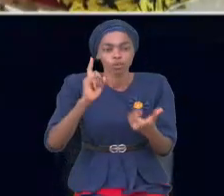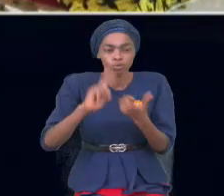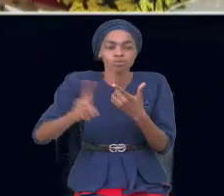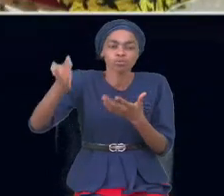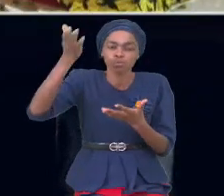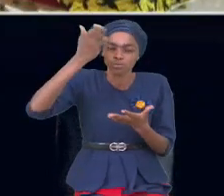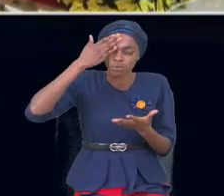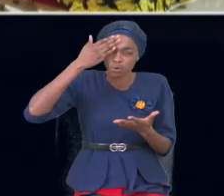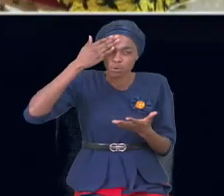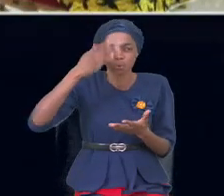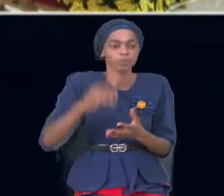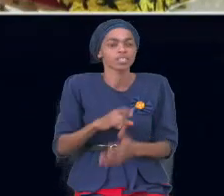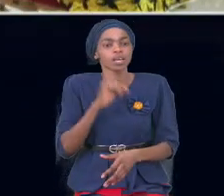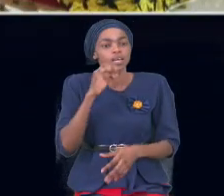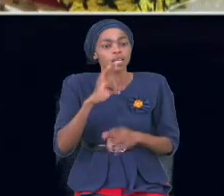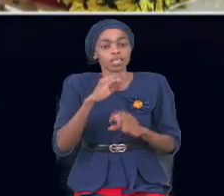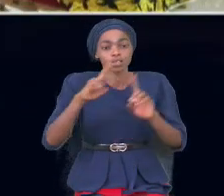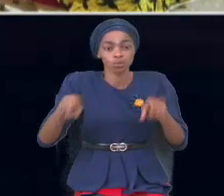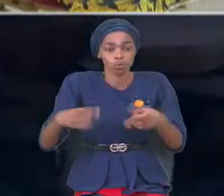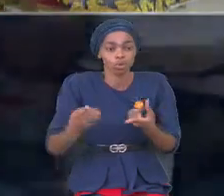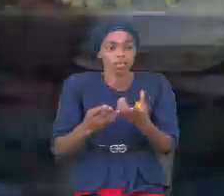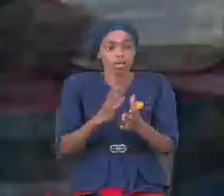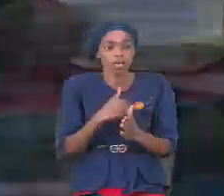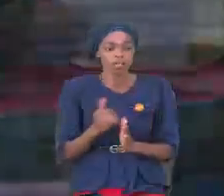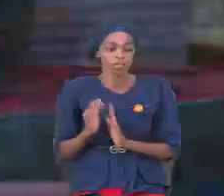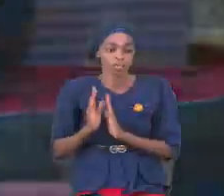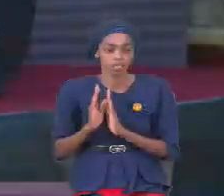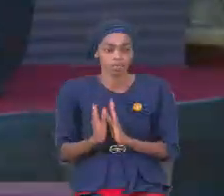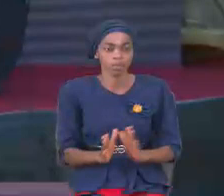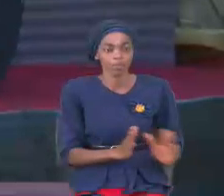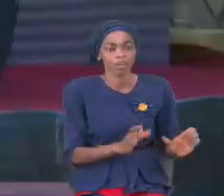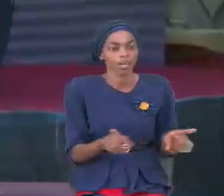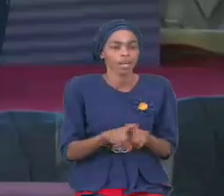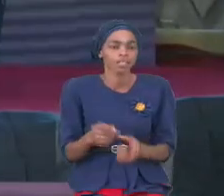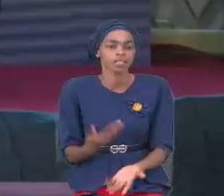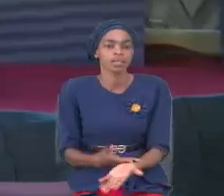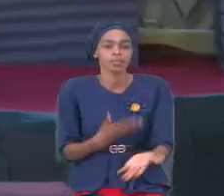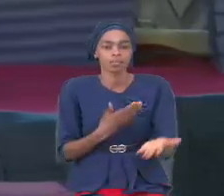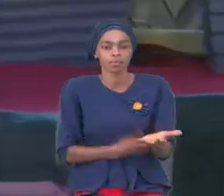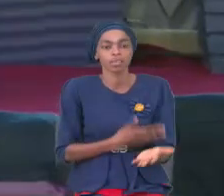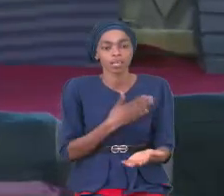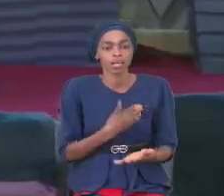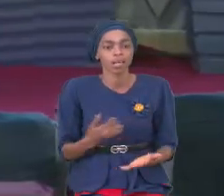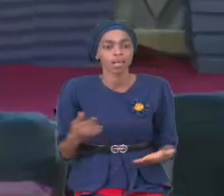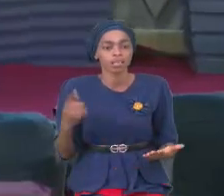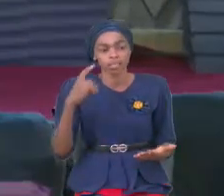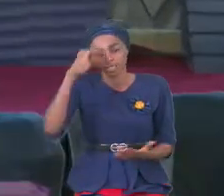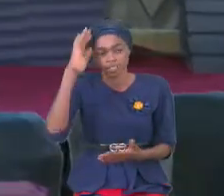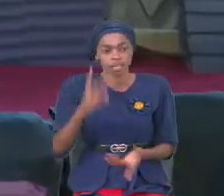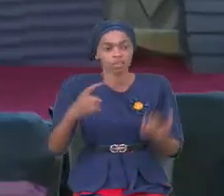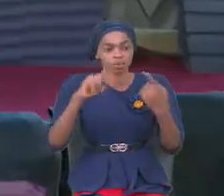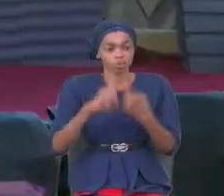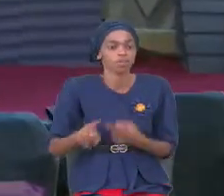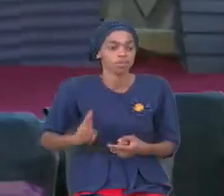the morning, and he shall come unto us as the rain, and as the latter